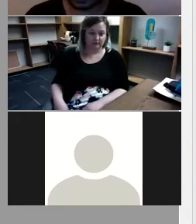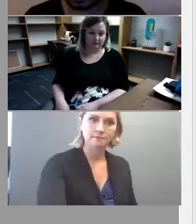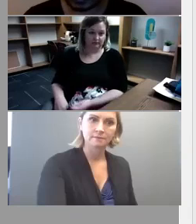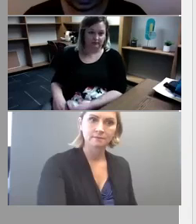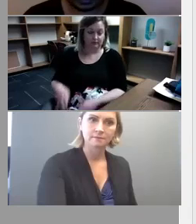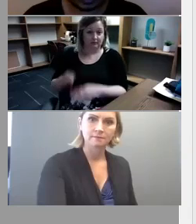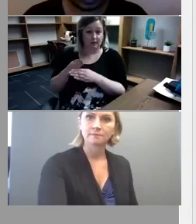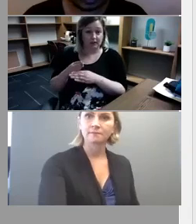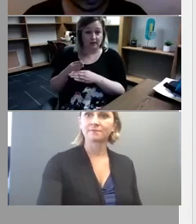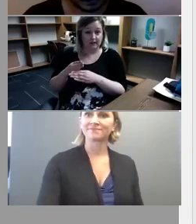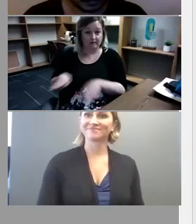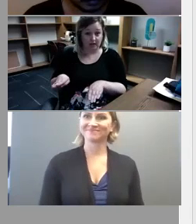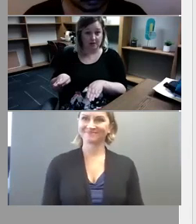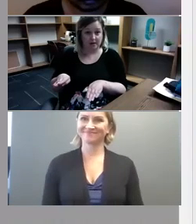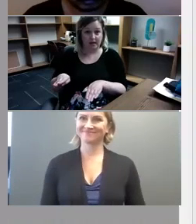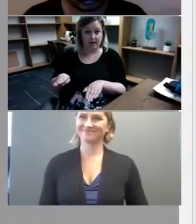divided by